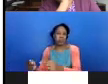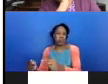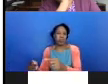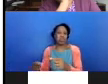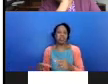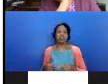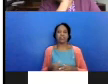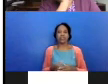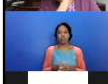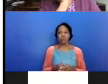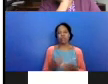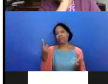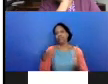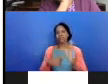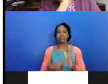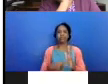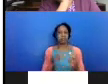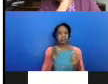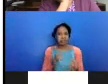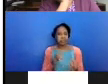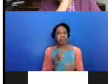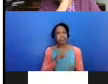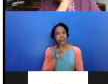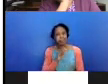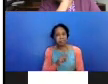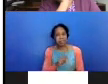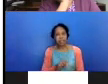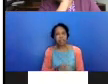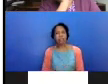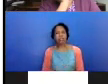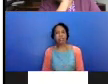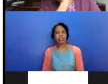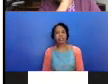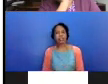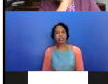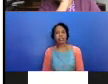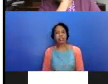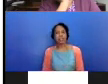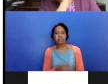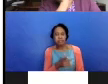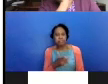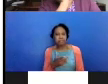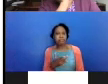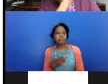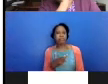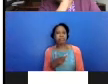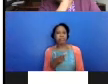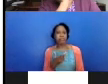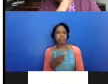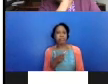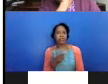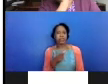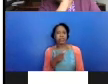you're being asked to, take responsibility for the harm you've done, but no one's being asked to take responsibility for the harm that they've done to